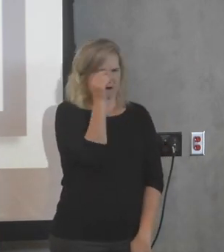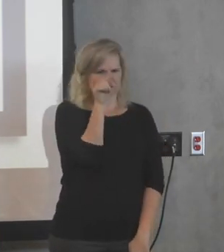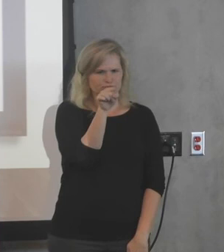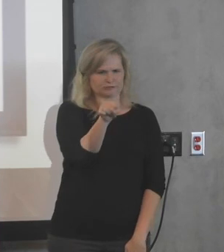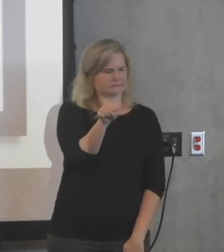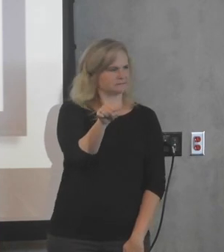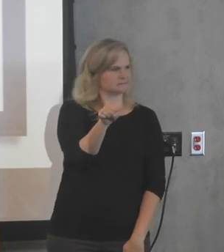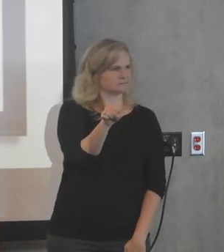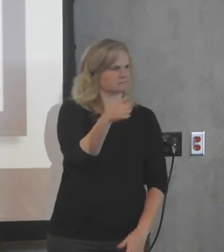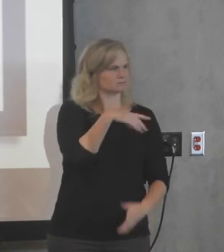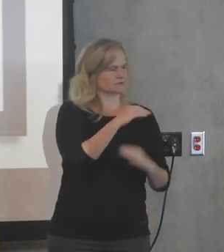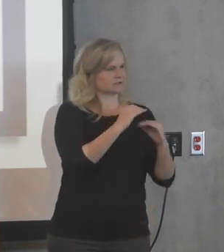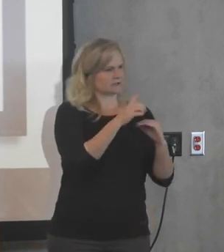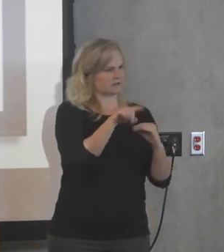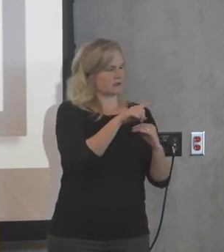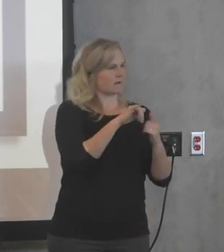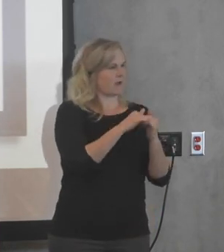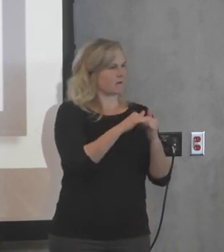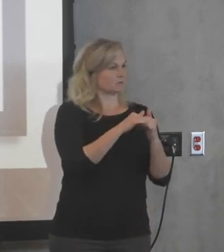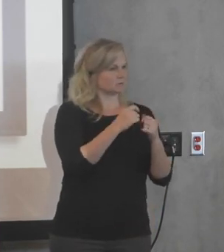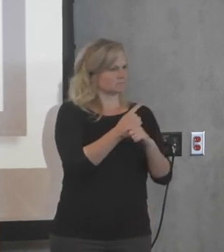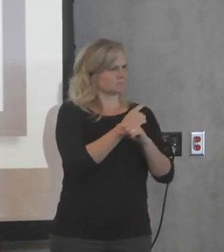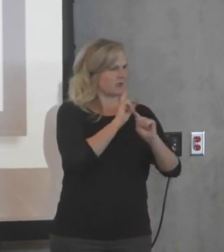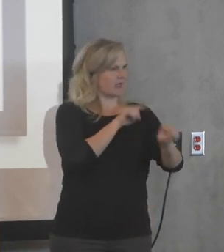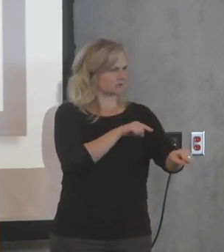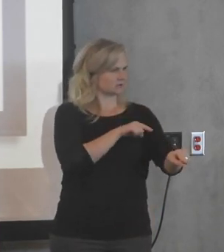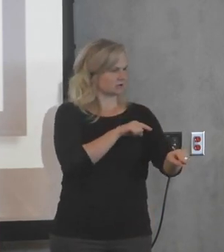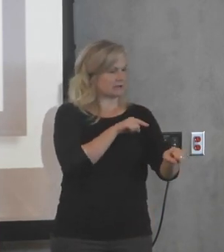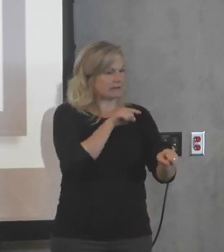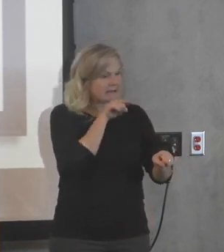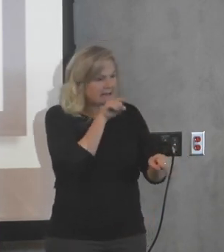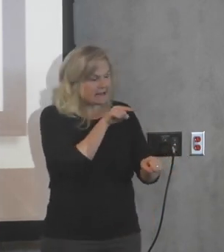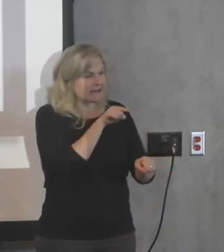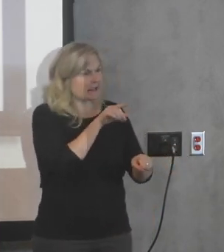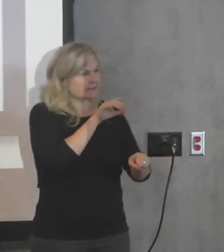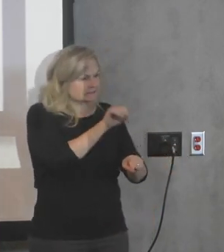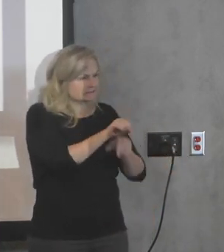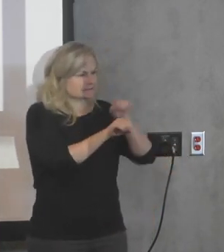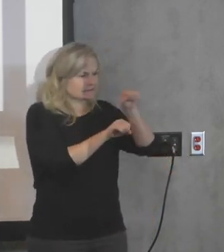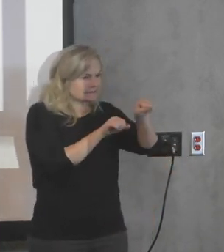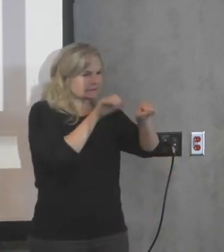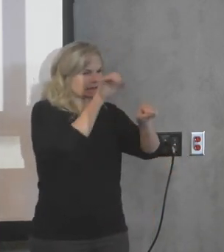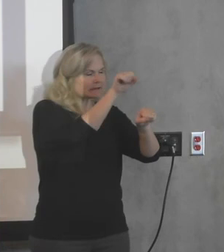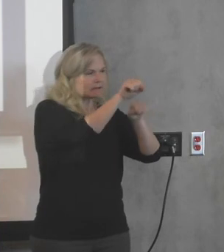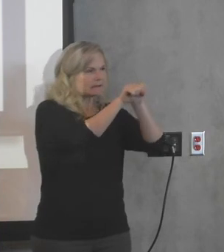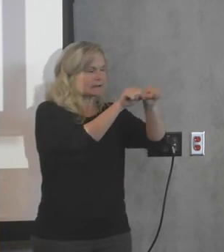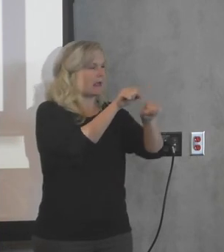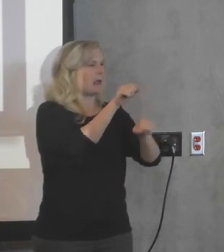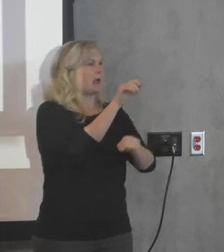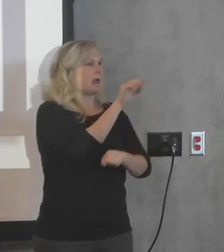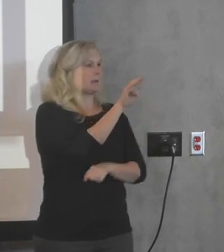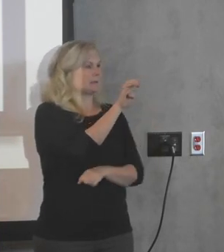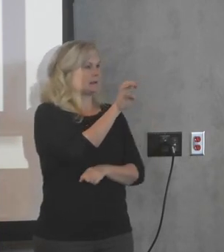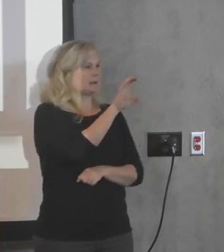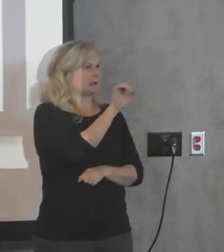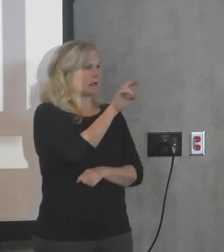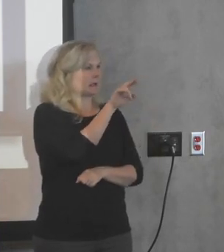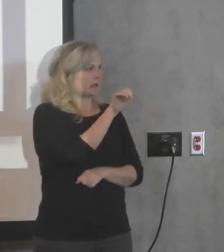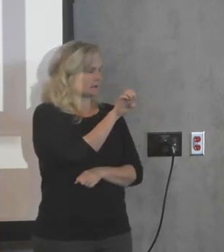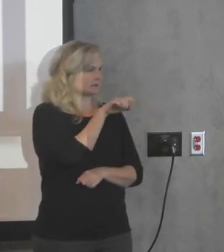we're teaching kids how to answer it. He is climbing the ladder because he is